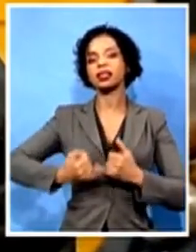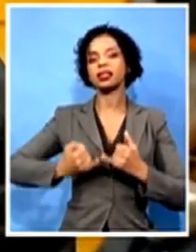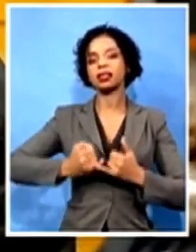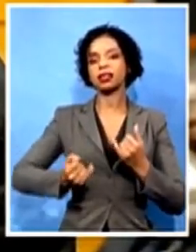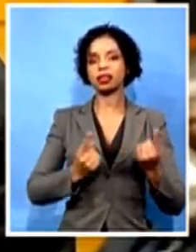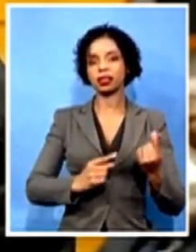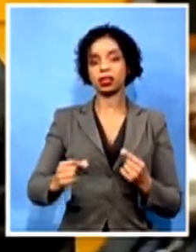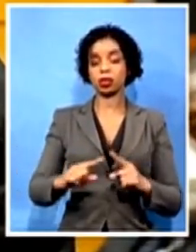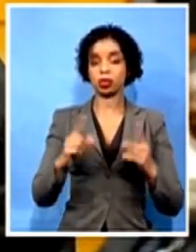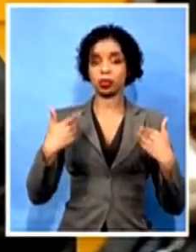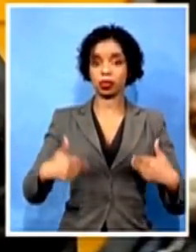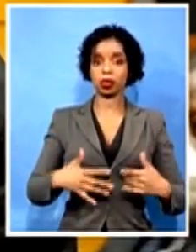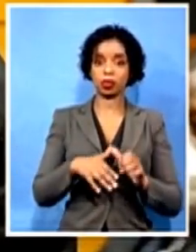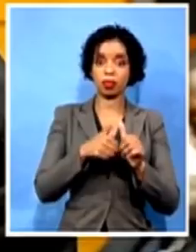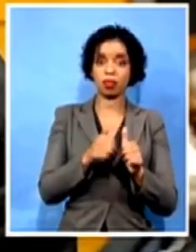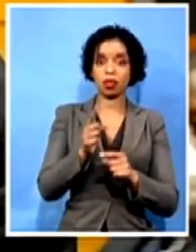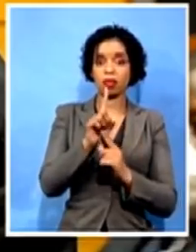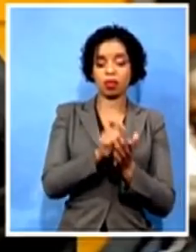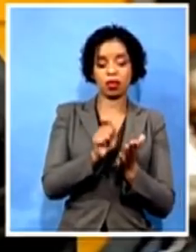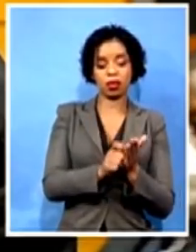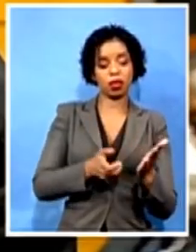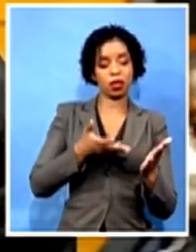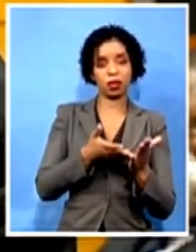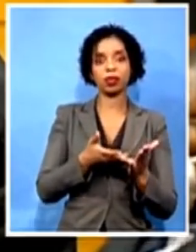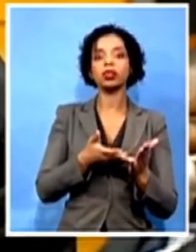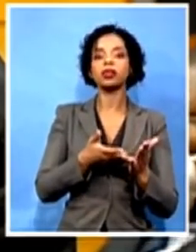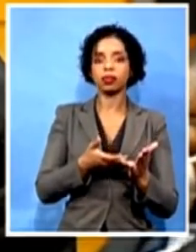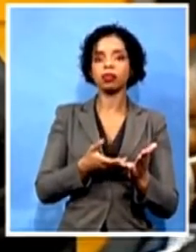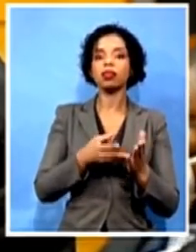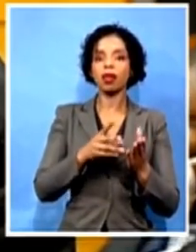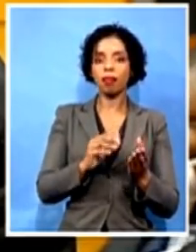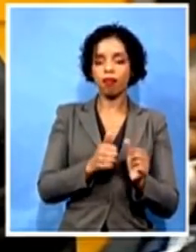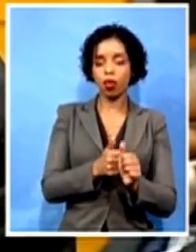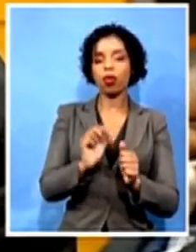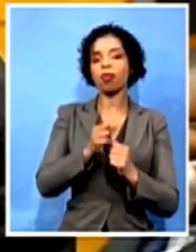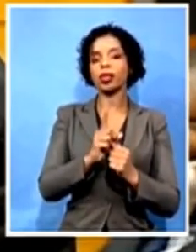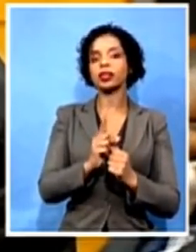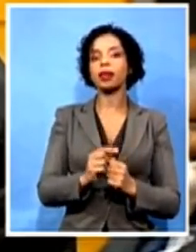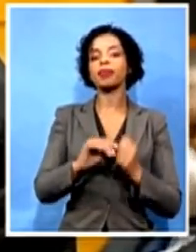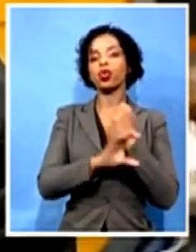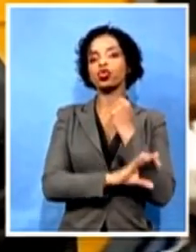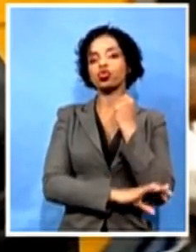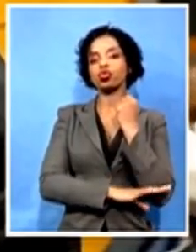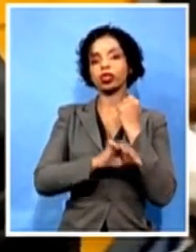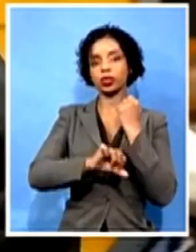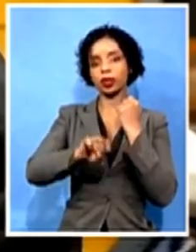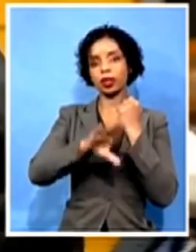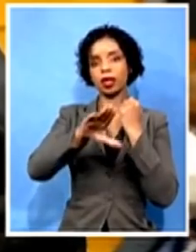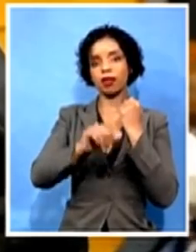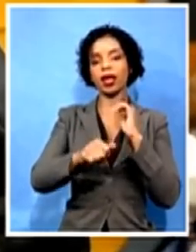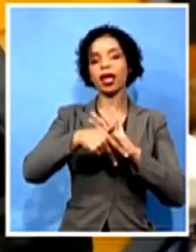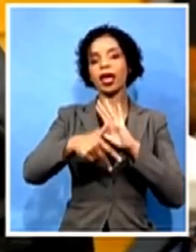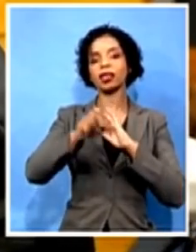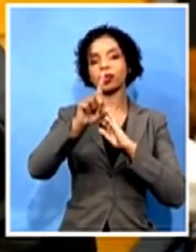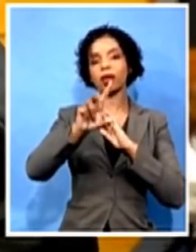remain silent in terms of the provisions of the Constitution of the Republic of South Africa, Act 108 of 1996, the Constitution. My